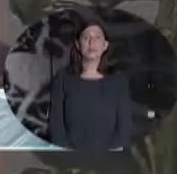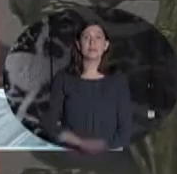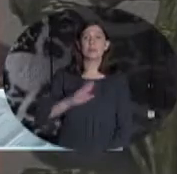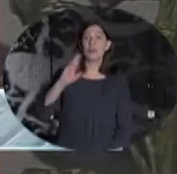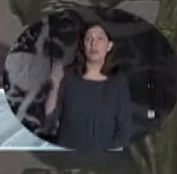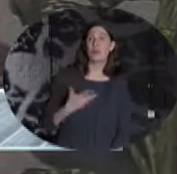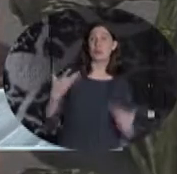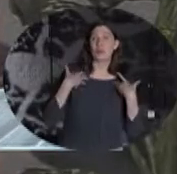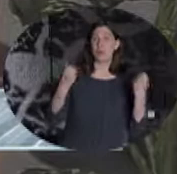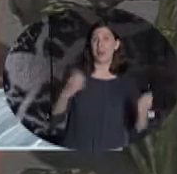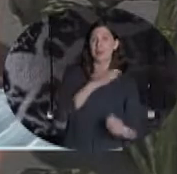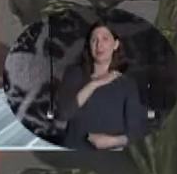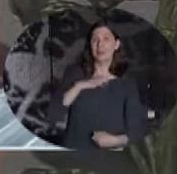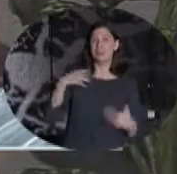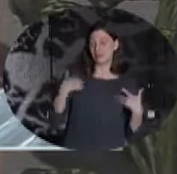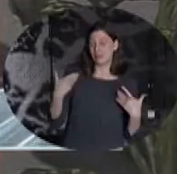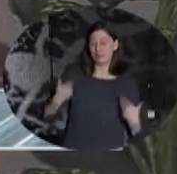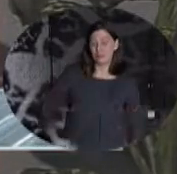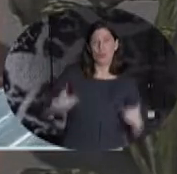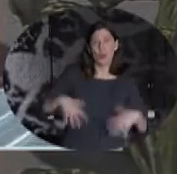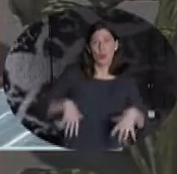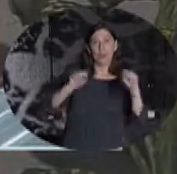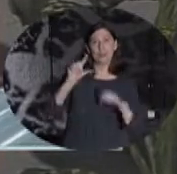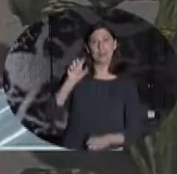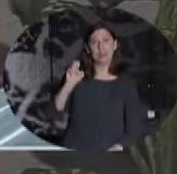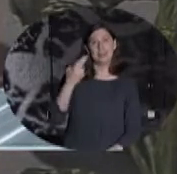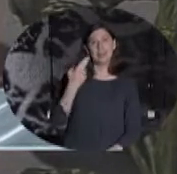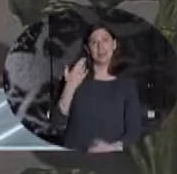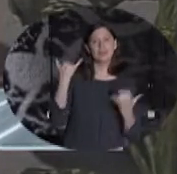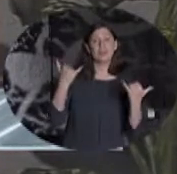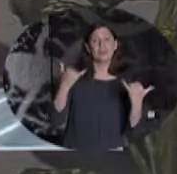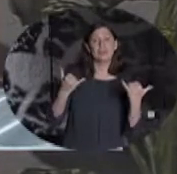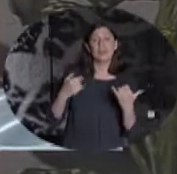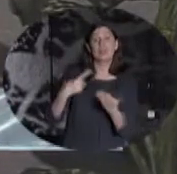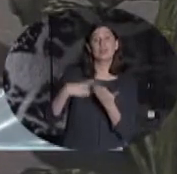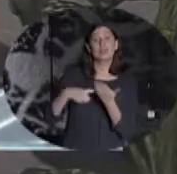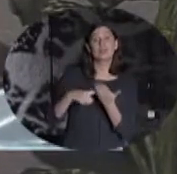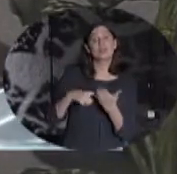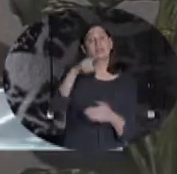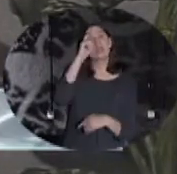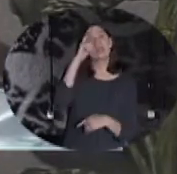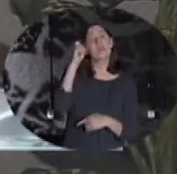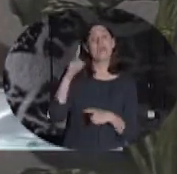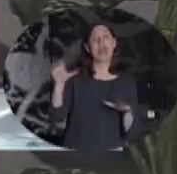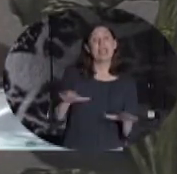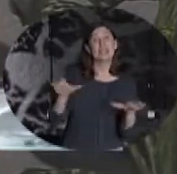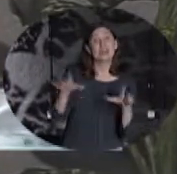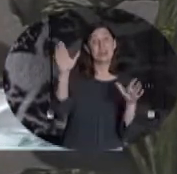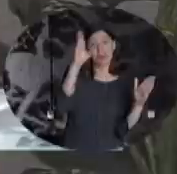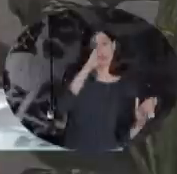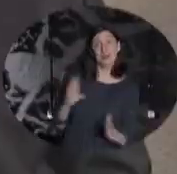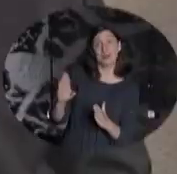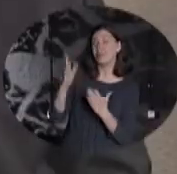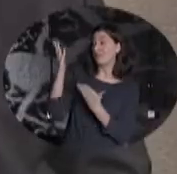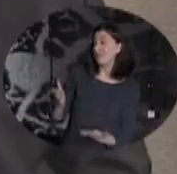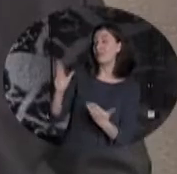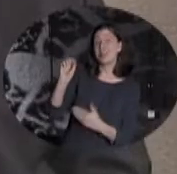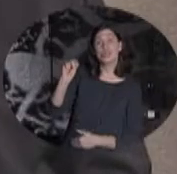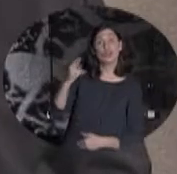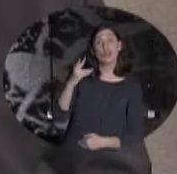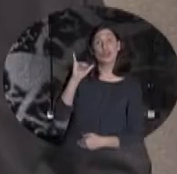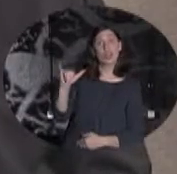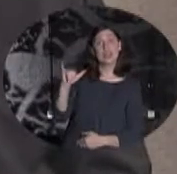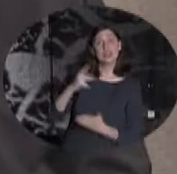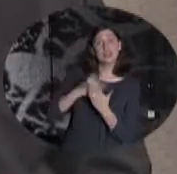Welcome to Healthy Cleveland. I'm your host, Leah Haslidge, and today we're talking summer activity preparedness. With us is Shadi Swade, who is the